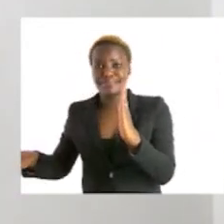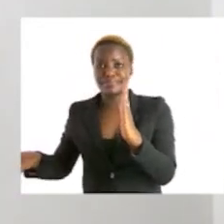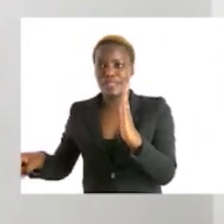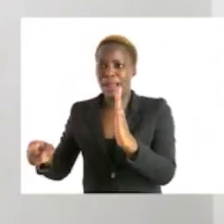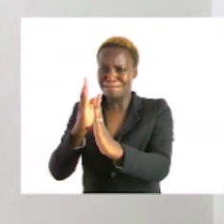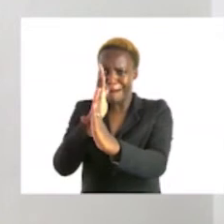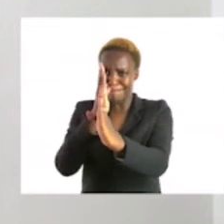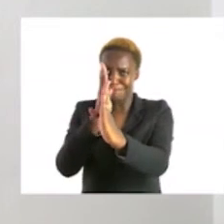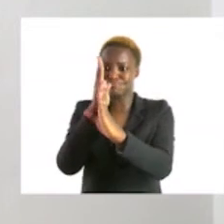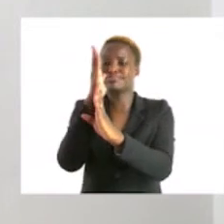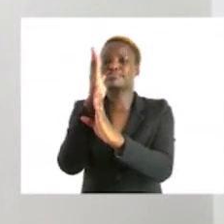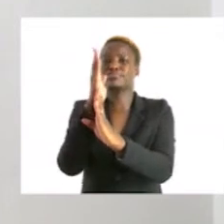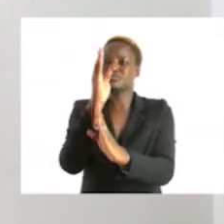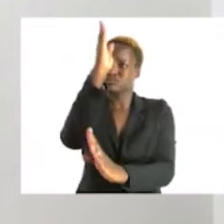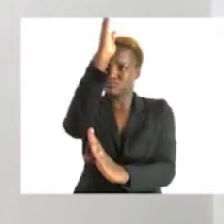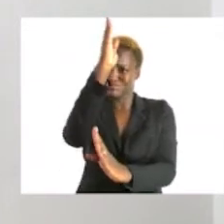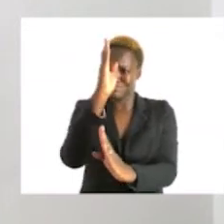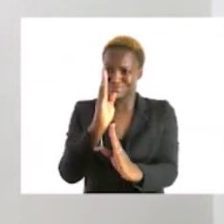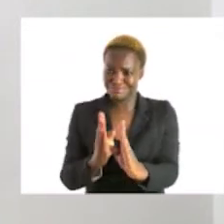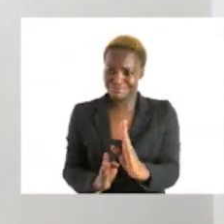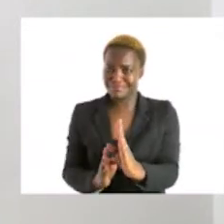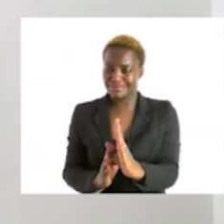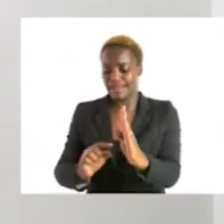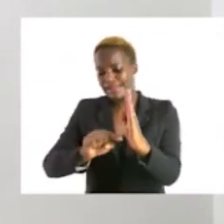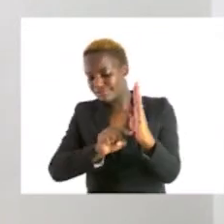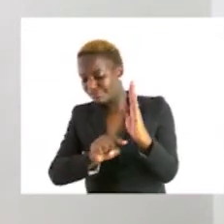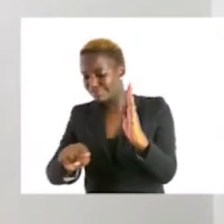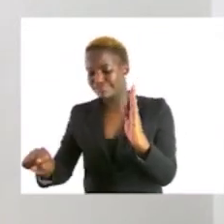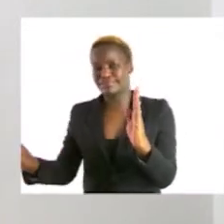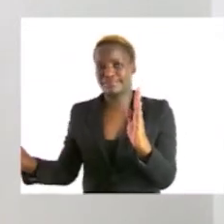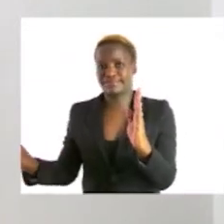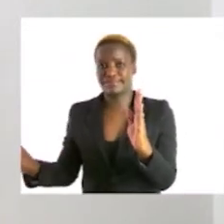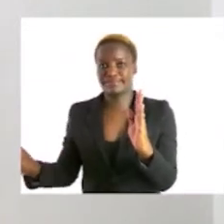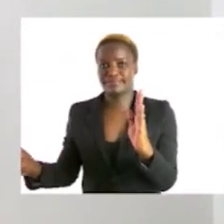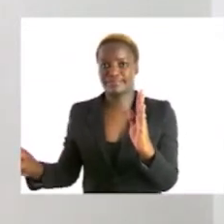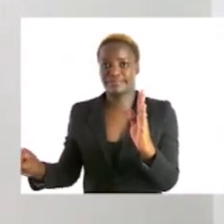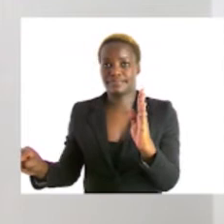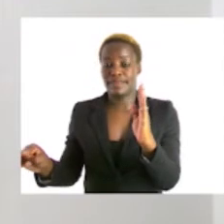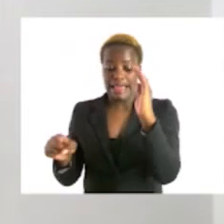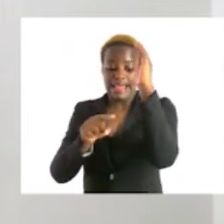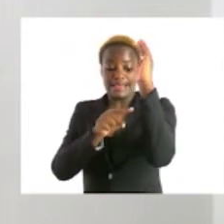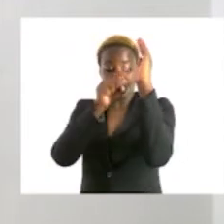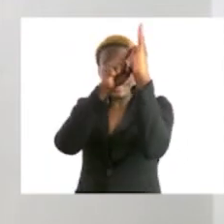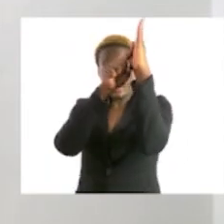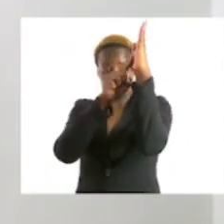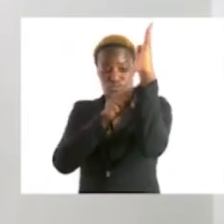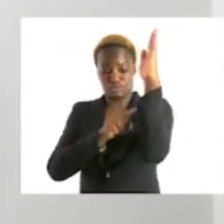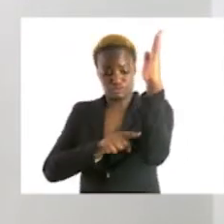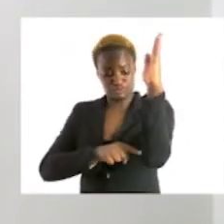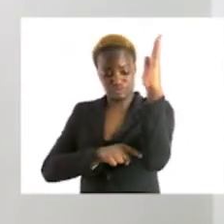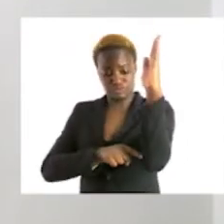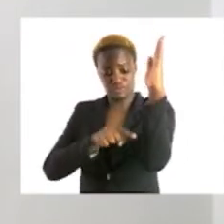two straight lines, one coming down vertically and one goes horizontally. And here at the corner, it shouldn't